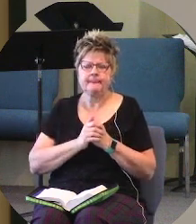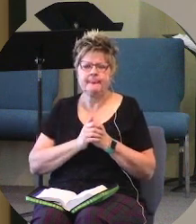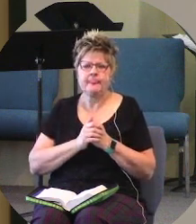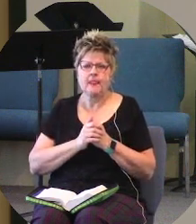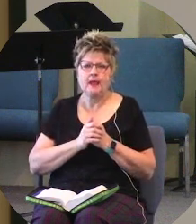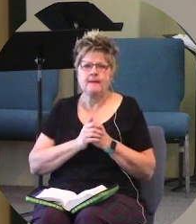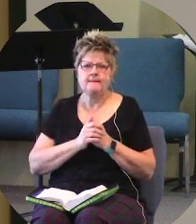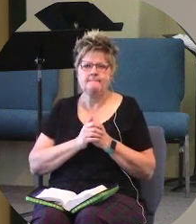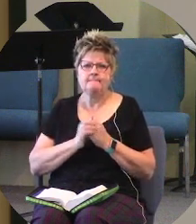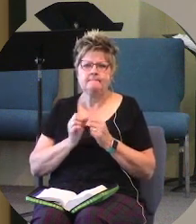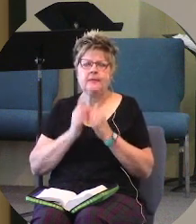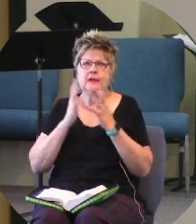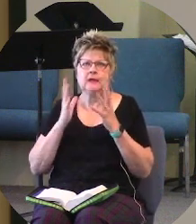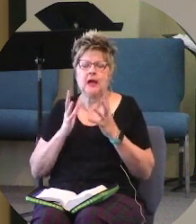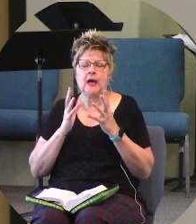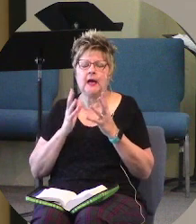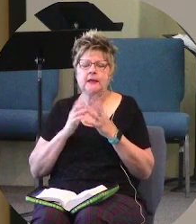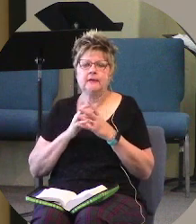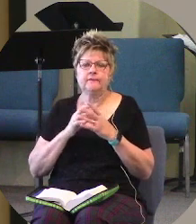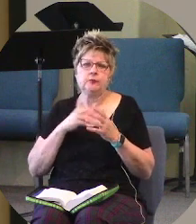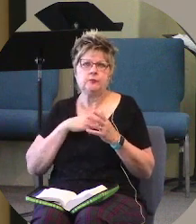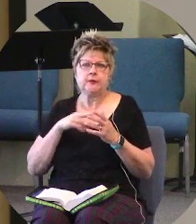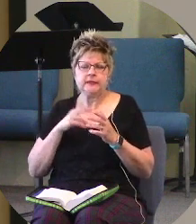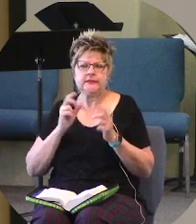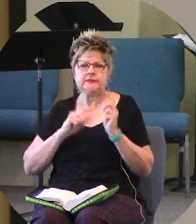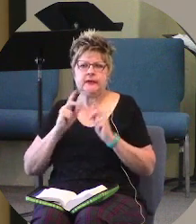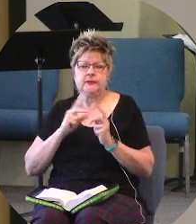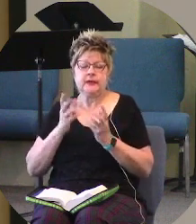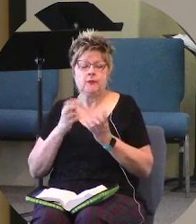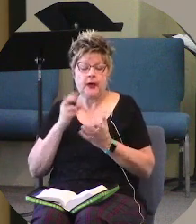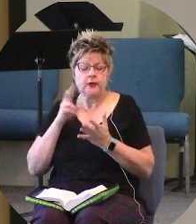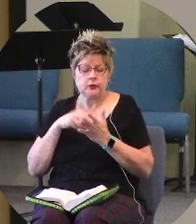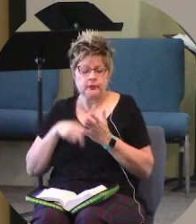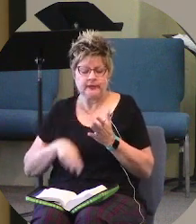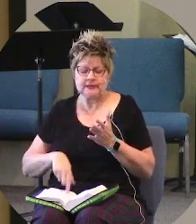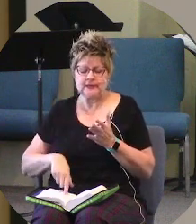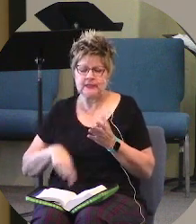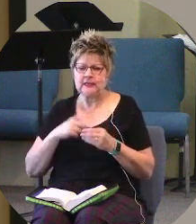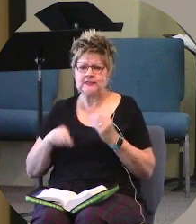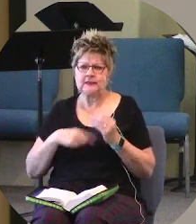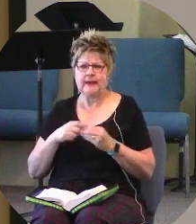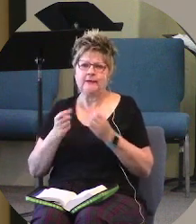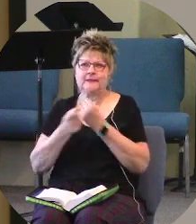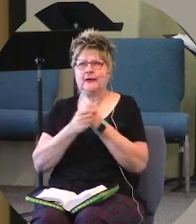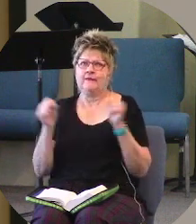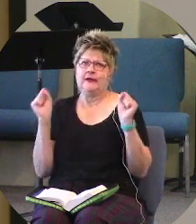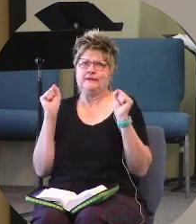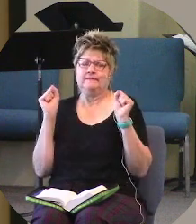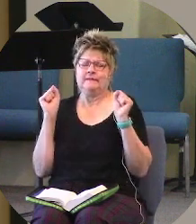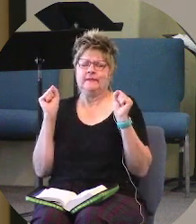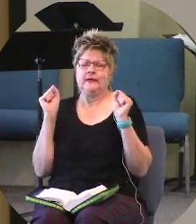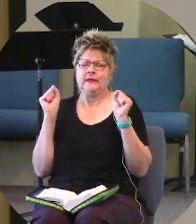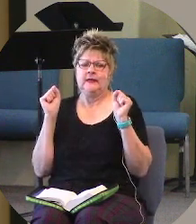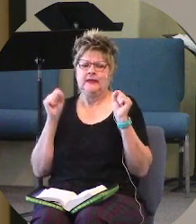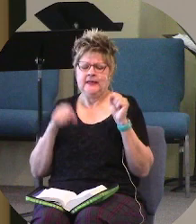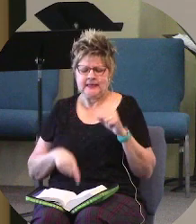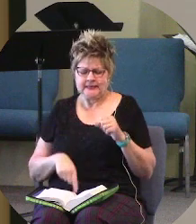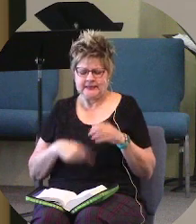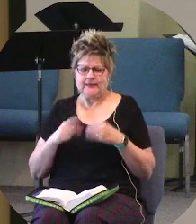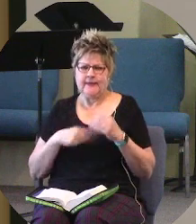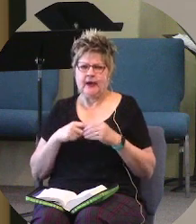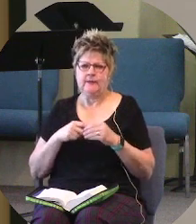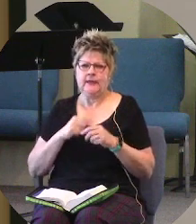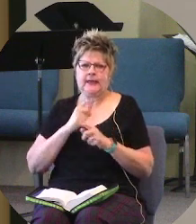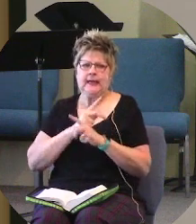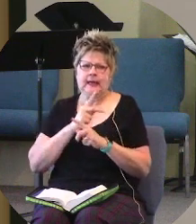a lot of theologians and scholars want you to read this and say, this is all about salvation. This is about being